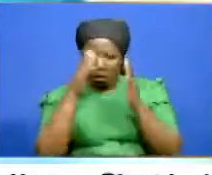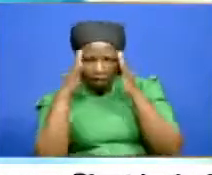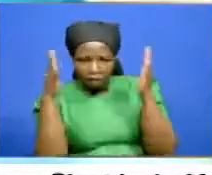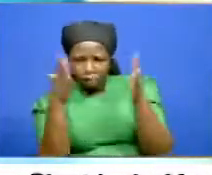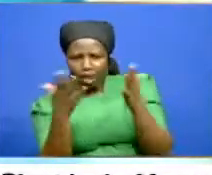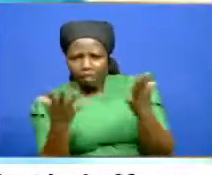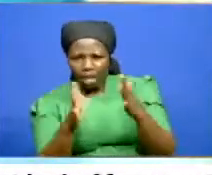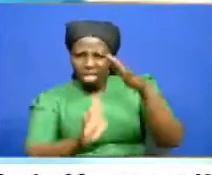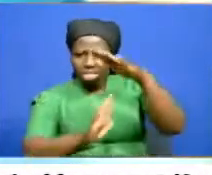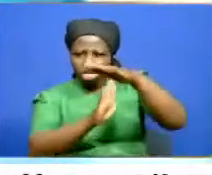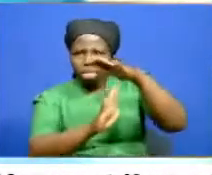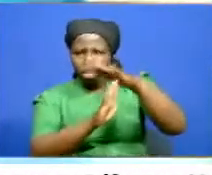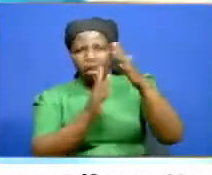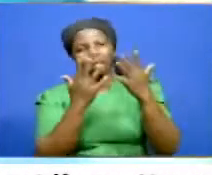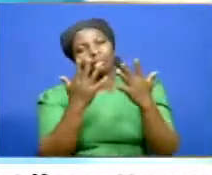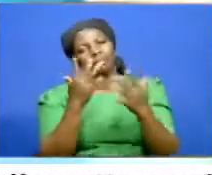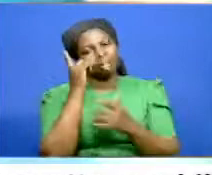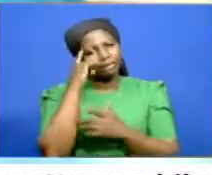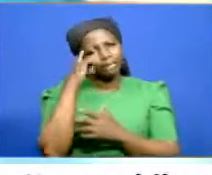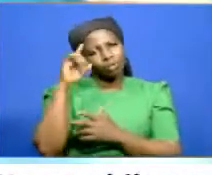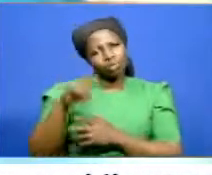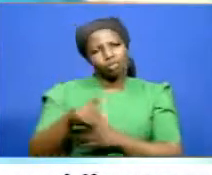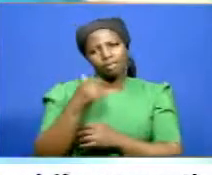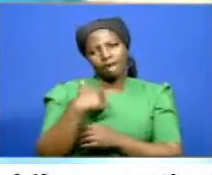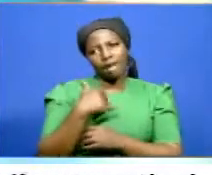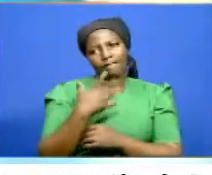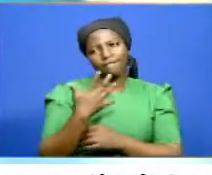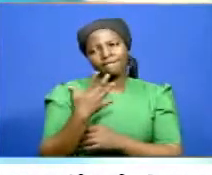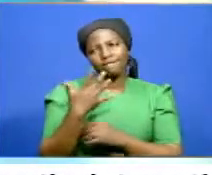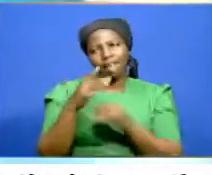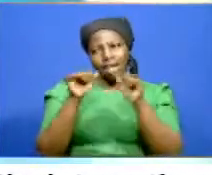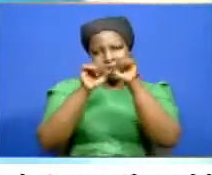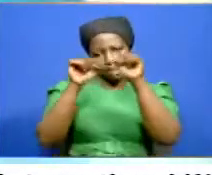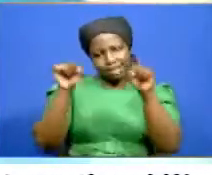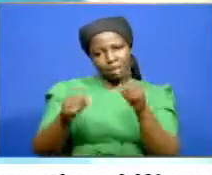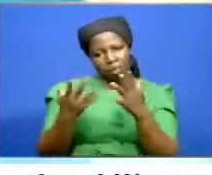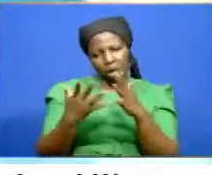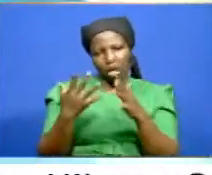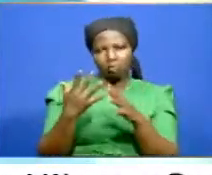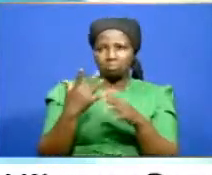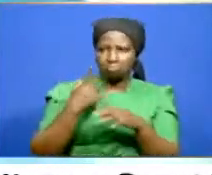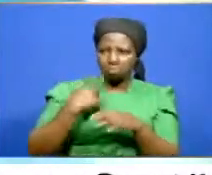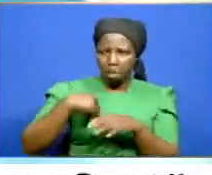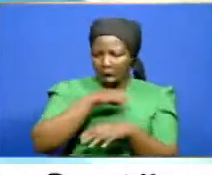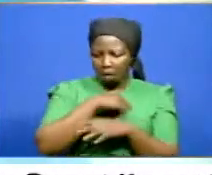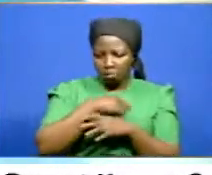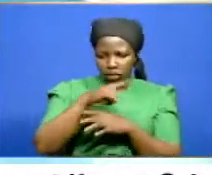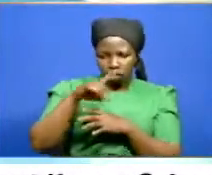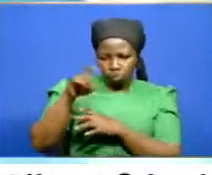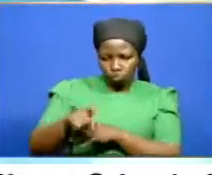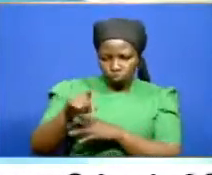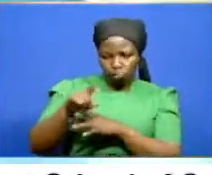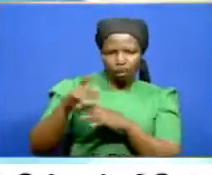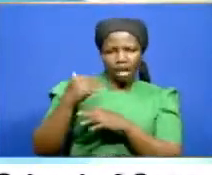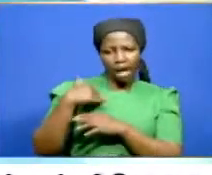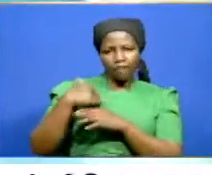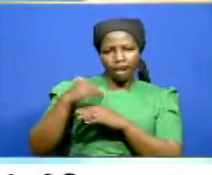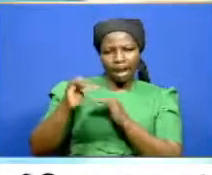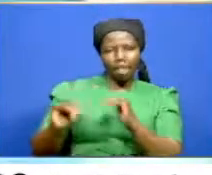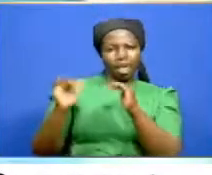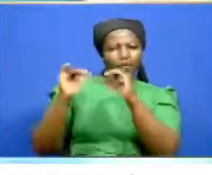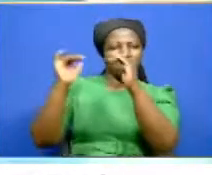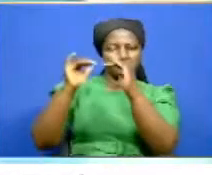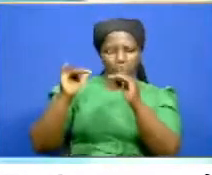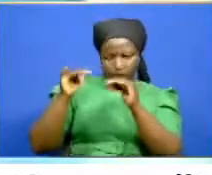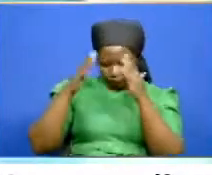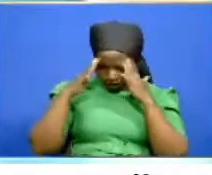be having an approach whereby we have a pyramid-based system whereby we concentrate so much on the base, so that at the top definitely will be solid. But again,